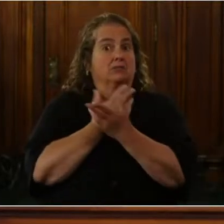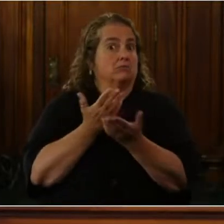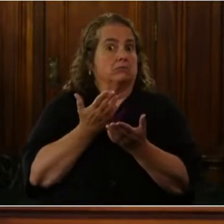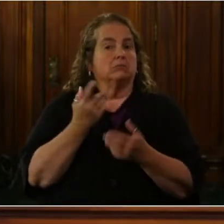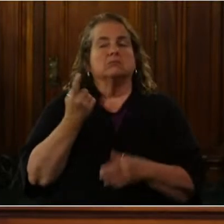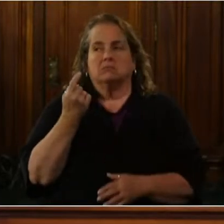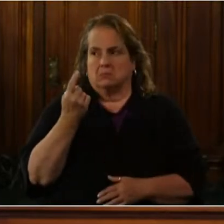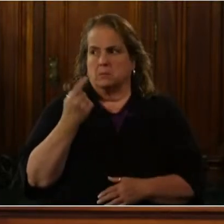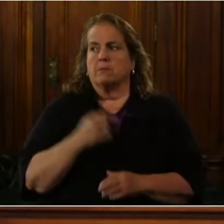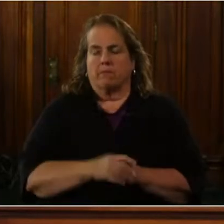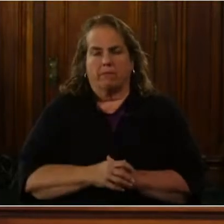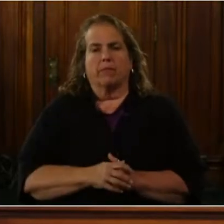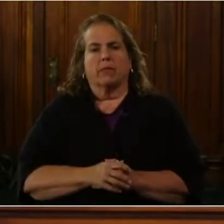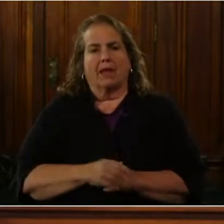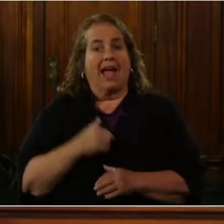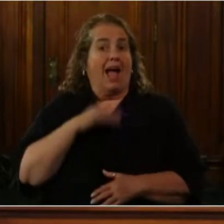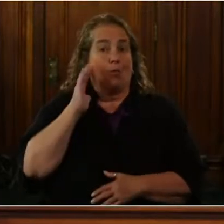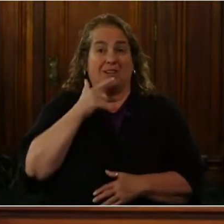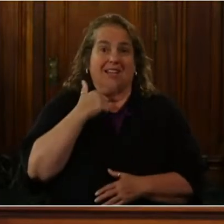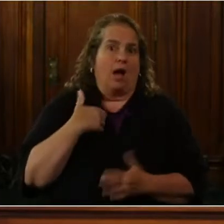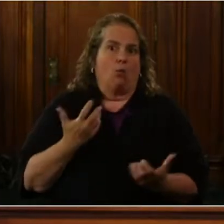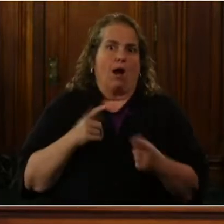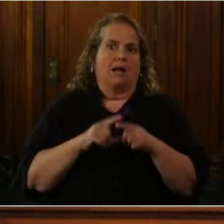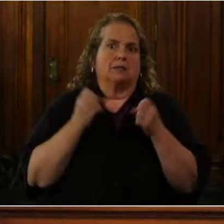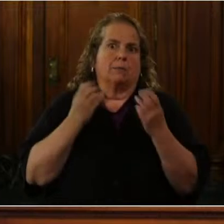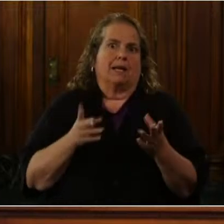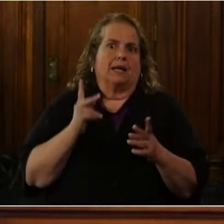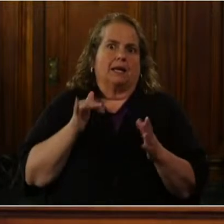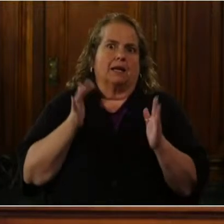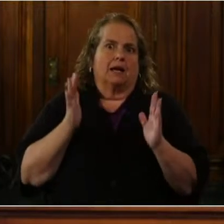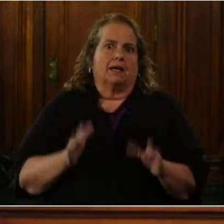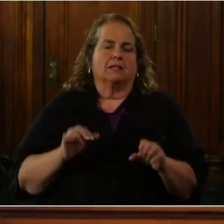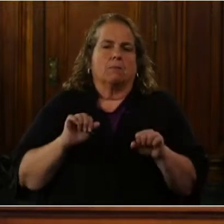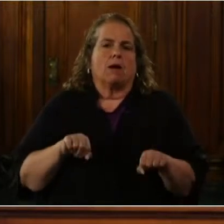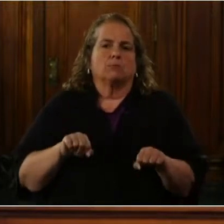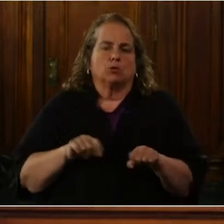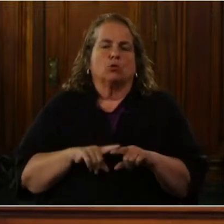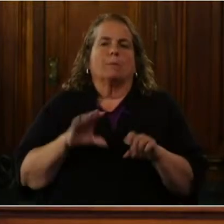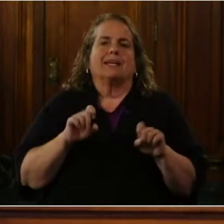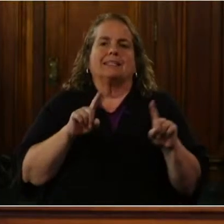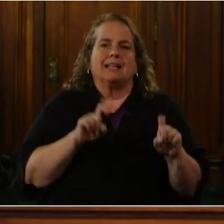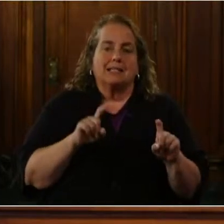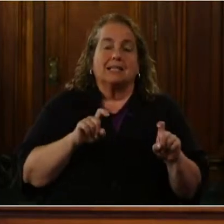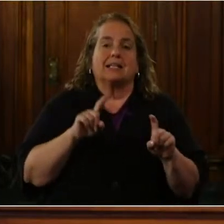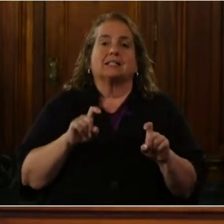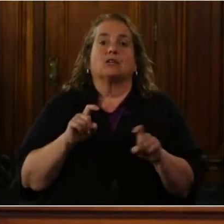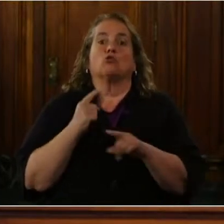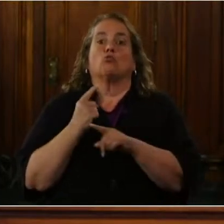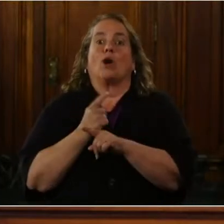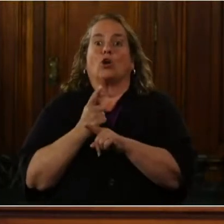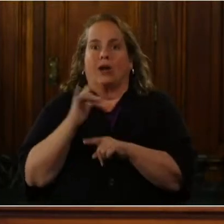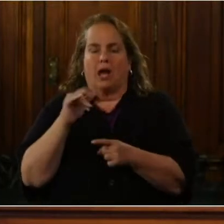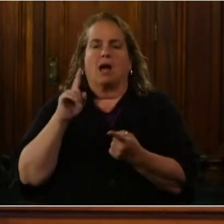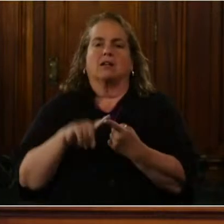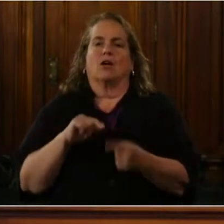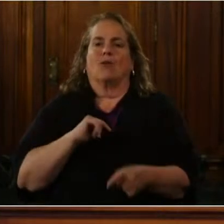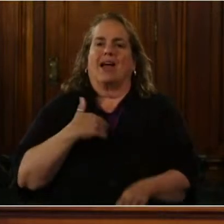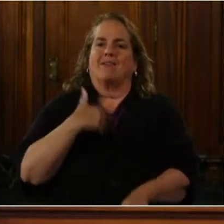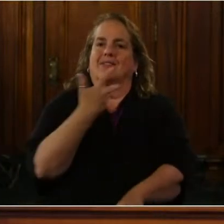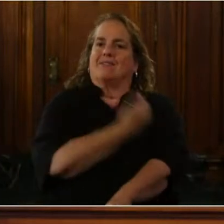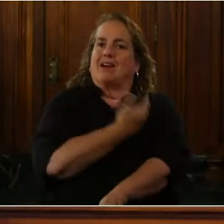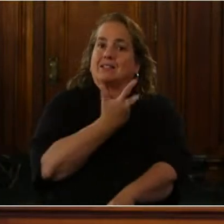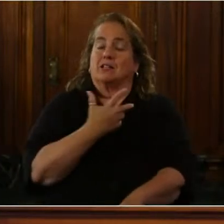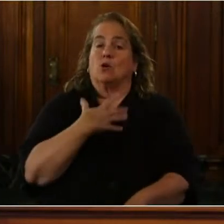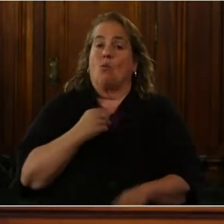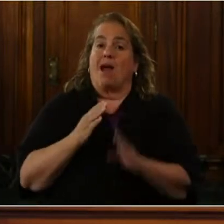I will say I want as many Kentuckians possible tested regularly. until we have the vaccine. You know, the